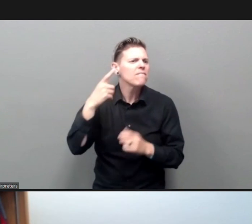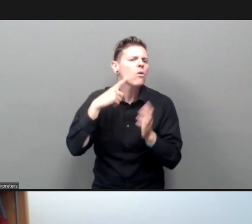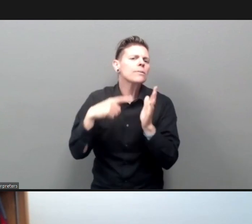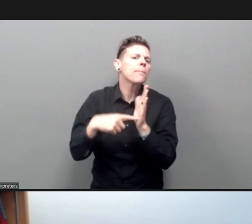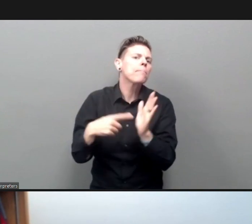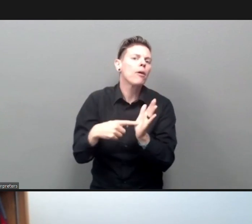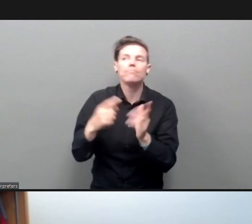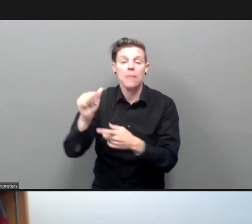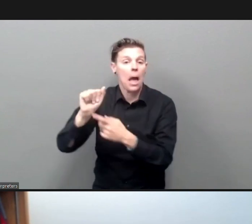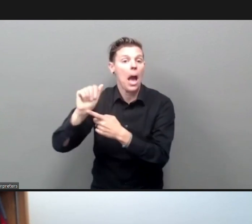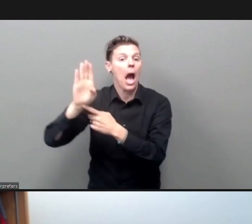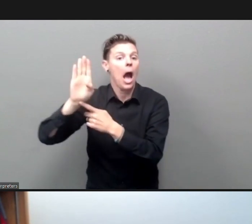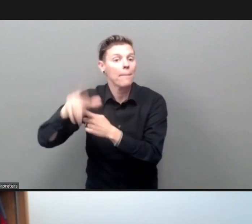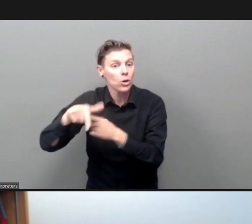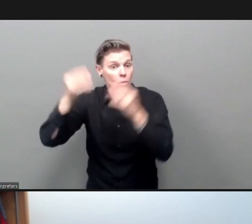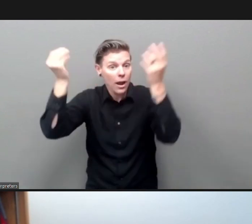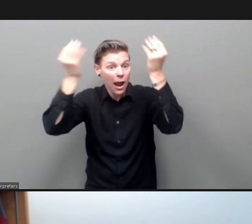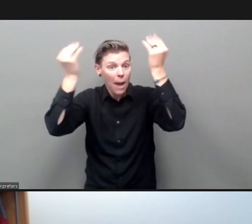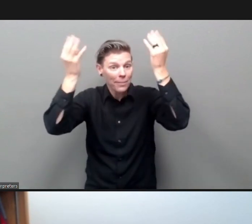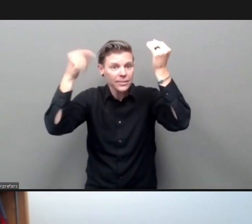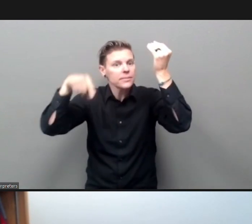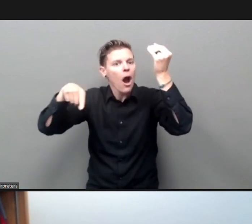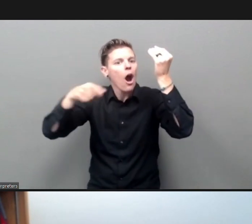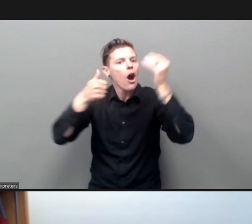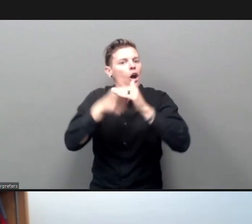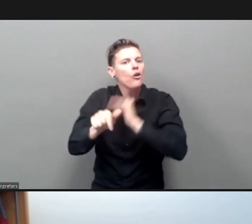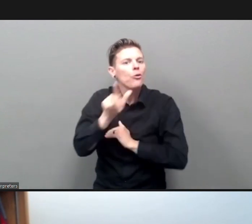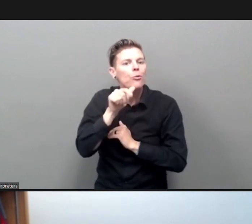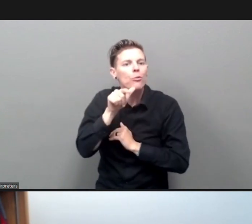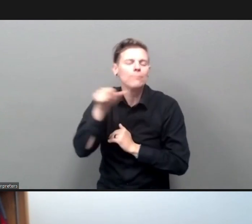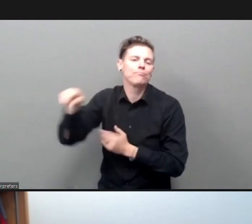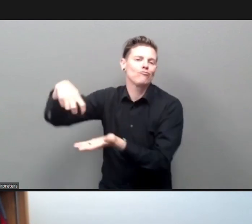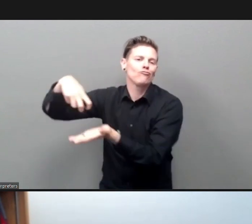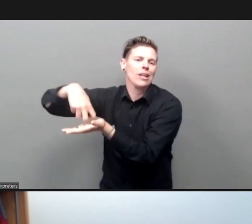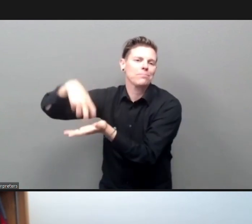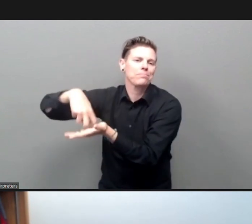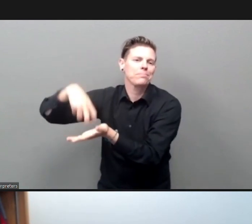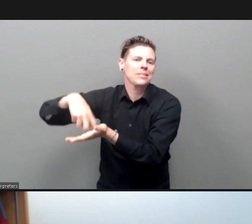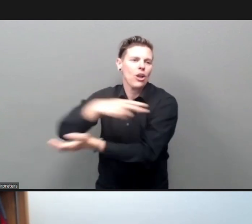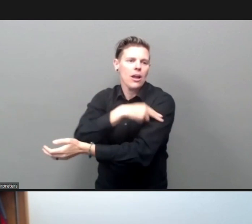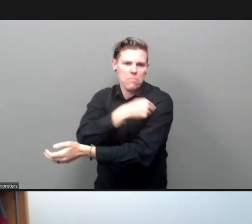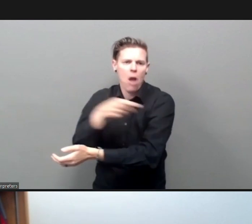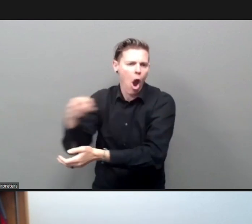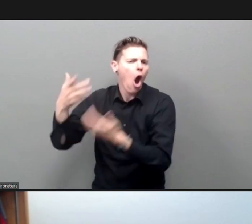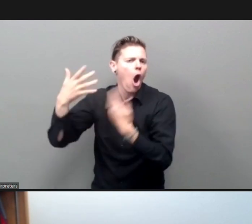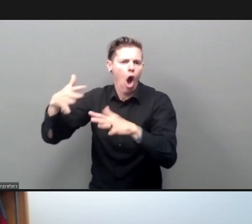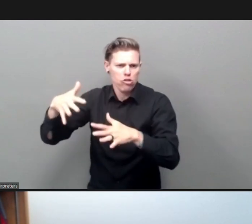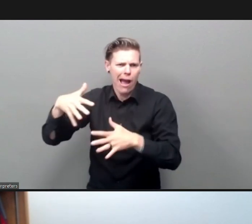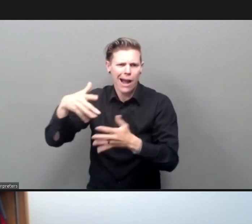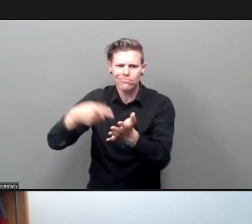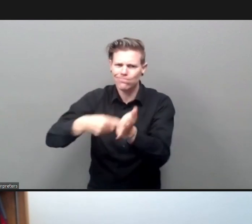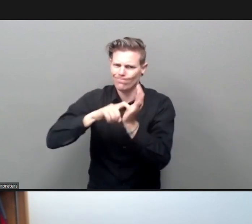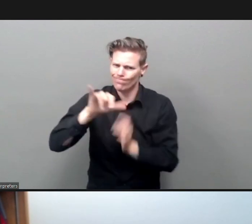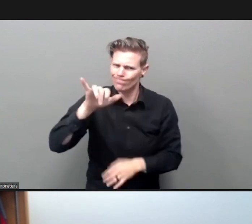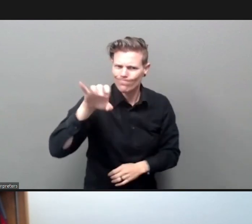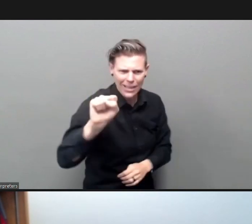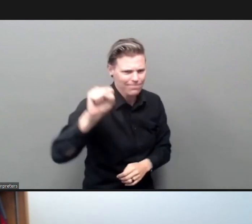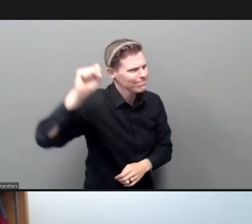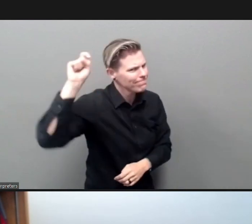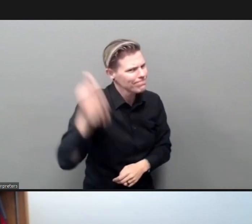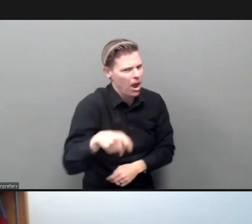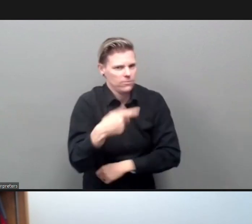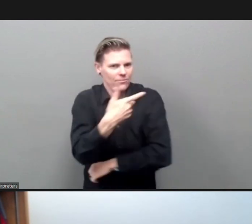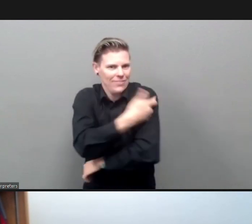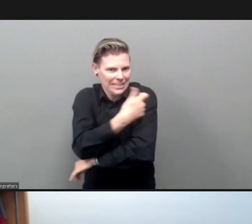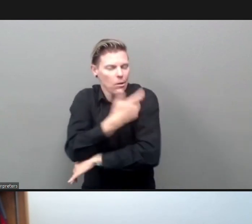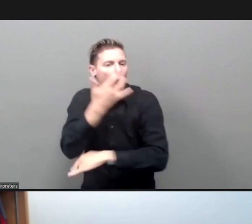of Presbyterian, and so they all fell under the vaccine requirement as enforced by Pres. We do have